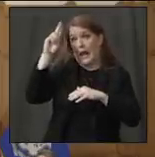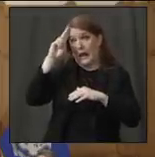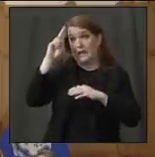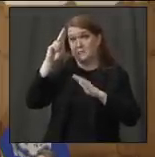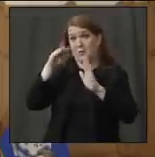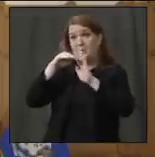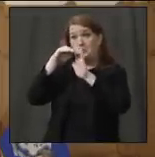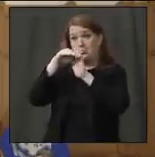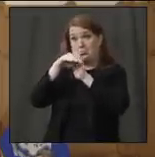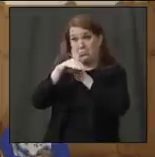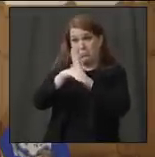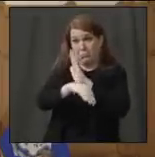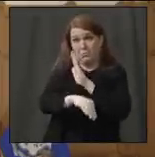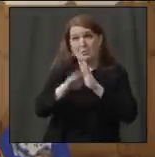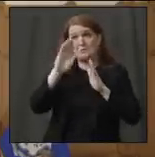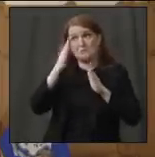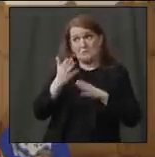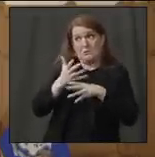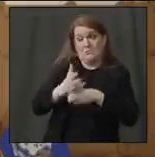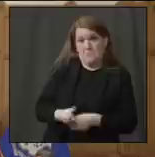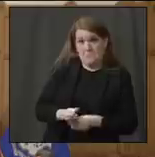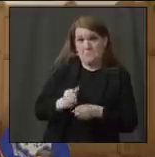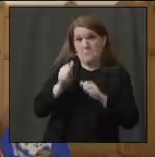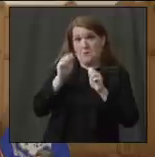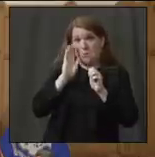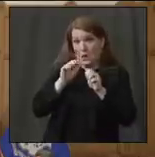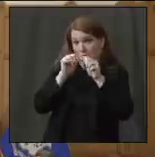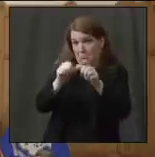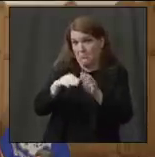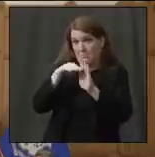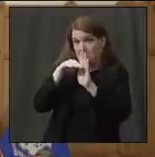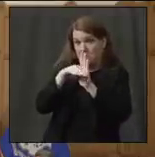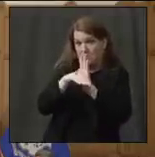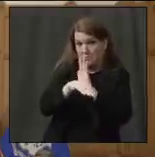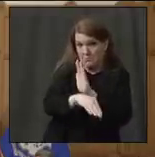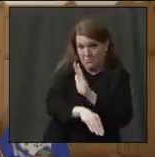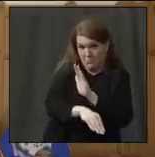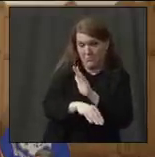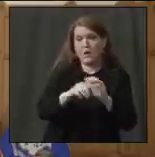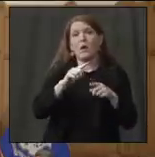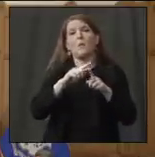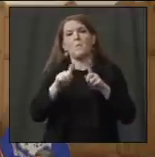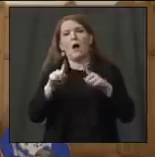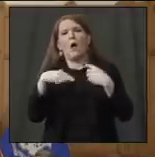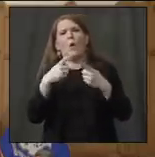about trajectories of caseloads, it's a little fuzzier, at least to me.